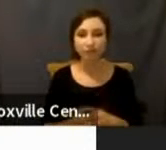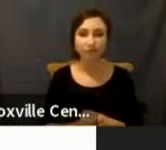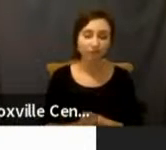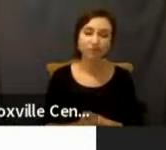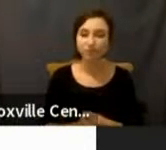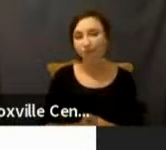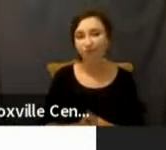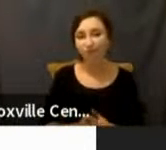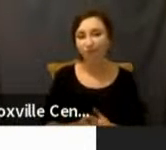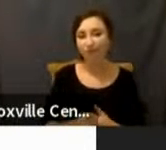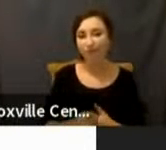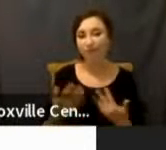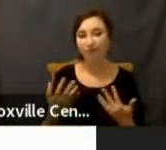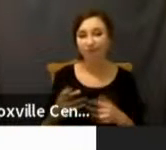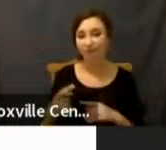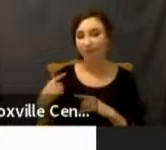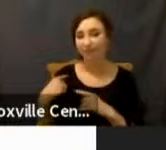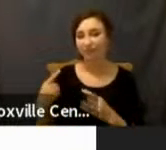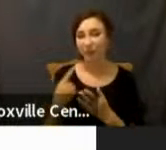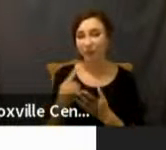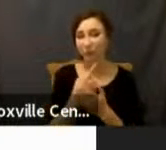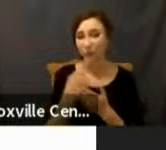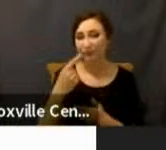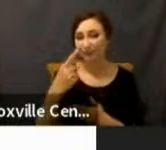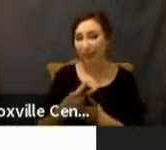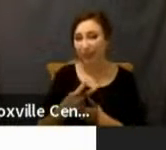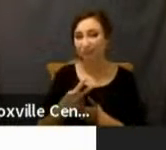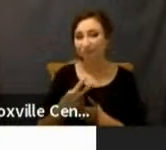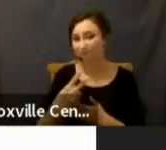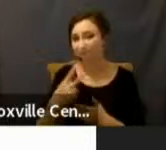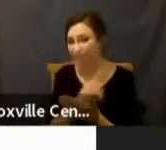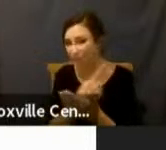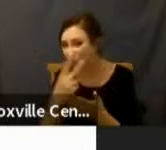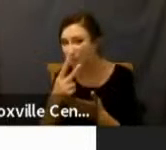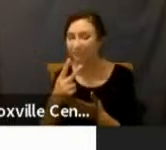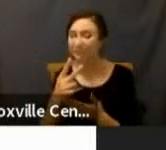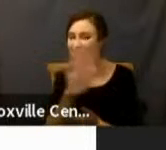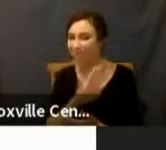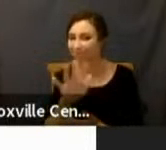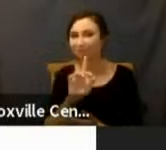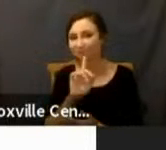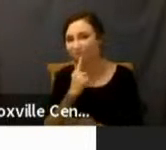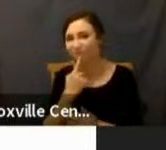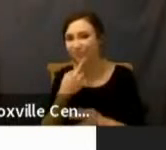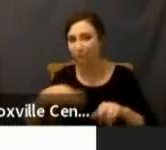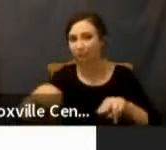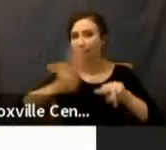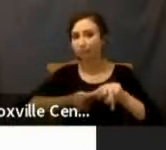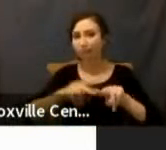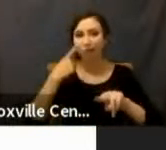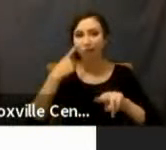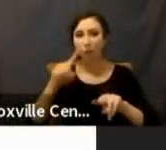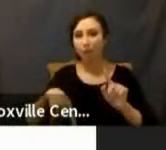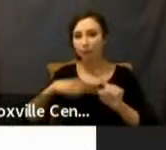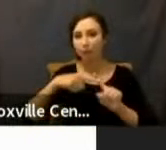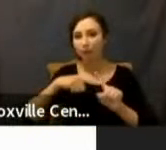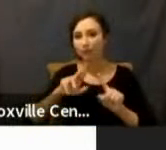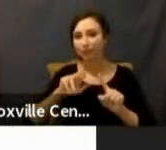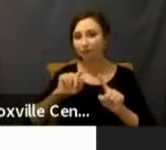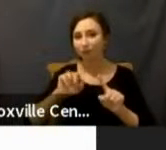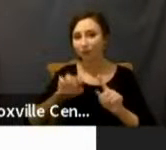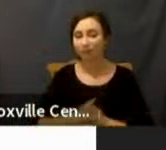that over the last week and a half, 2 weeks, there's been a significant spike in that positivity rate. Next slide, please.